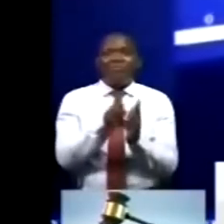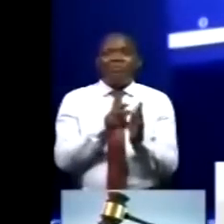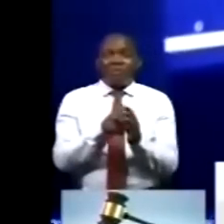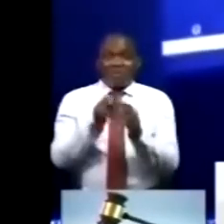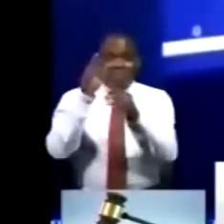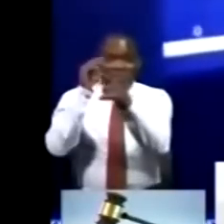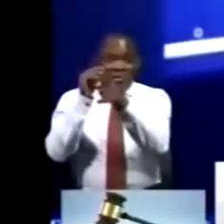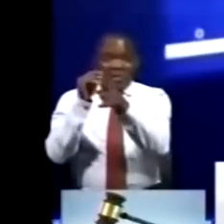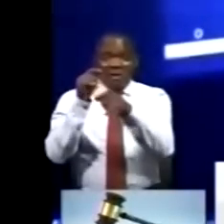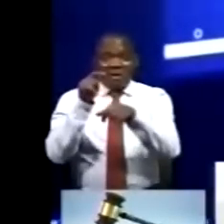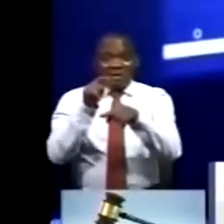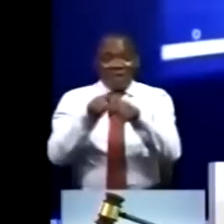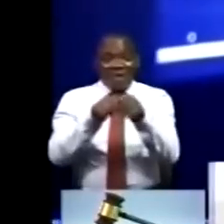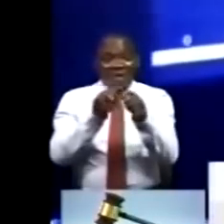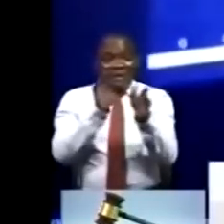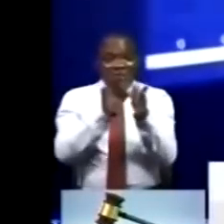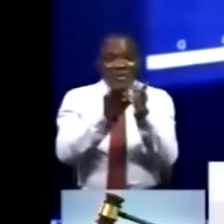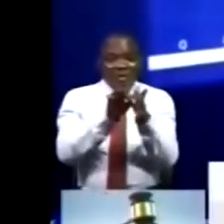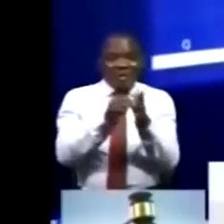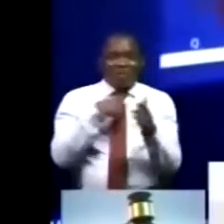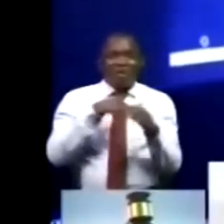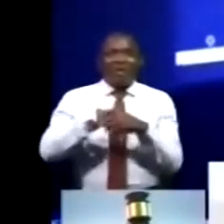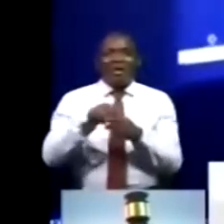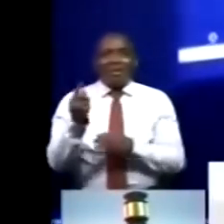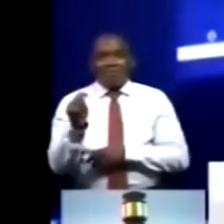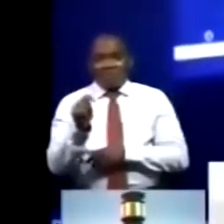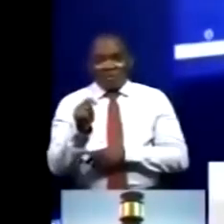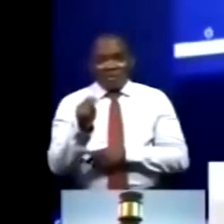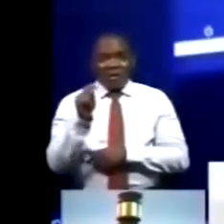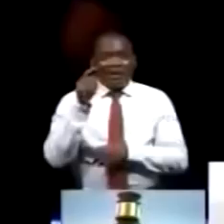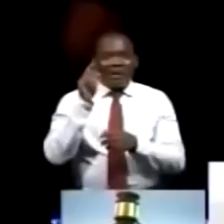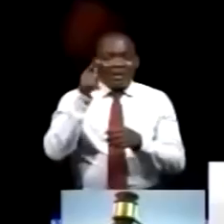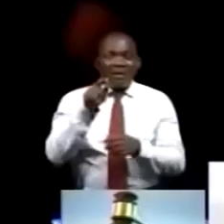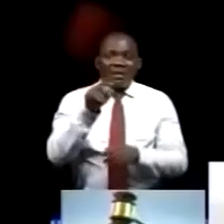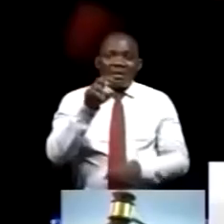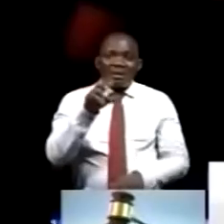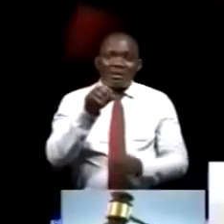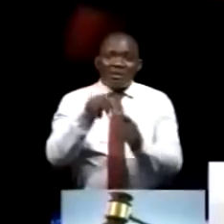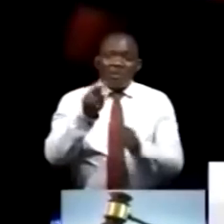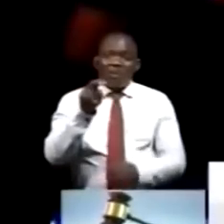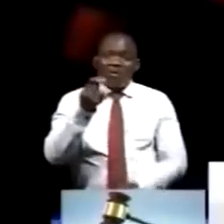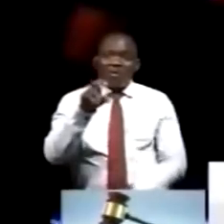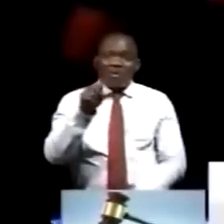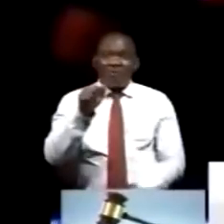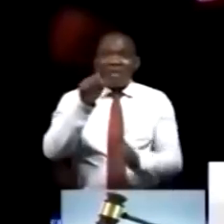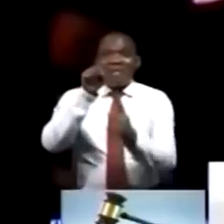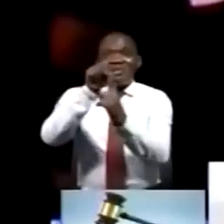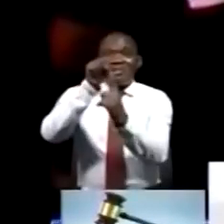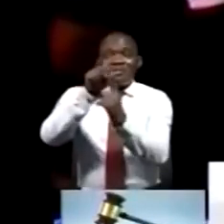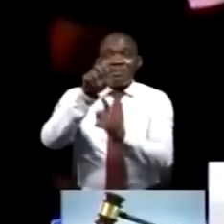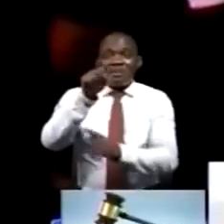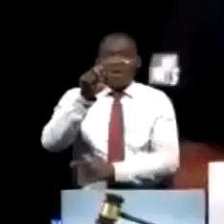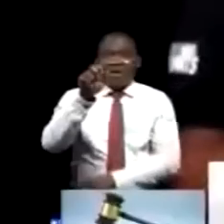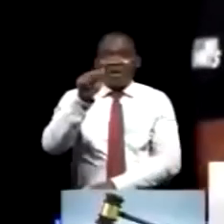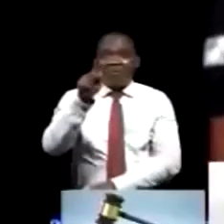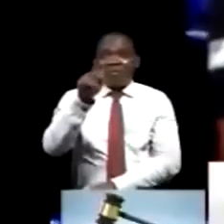Later, Bono East came, Gum side, MPP side, CPP side. But NDC were not there. NDC were not